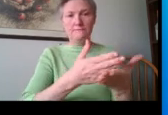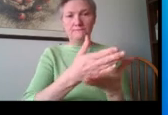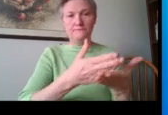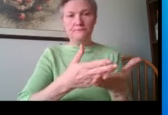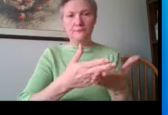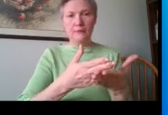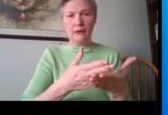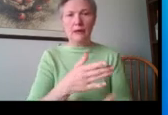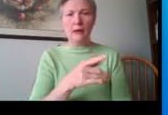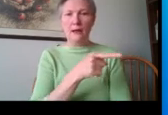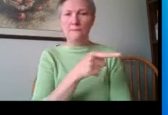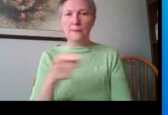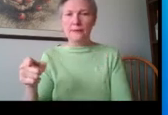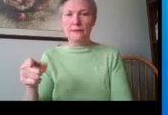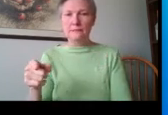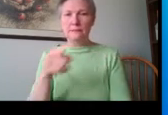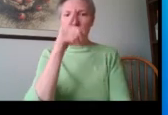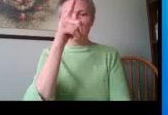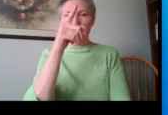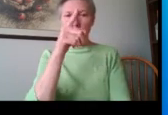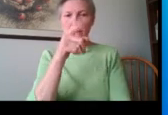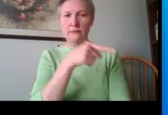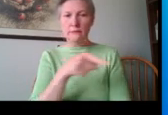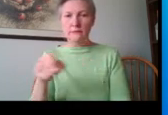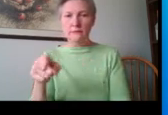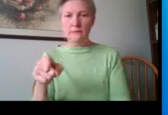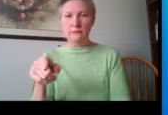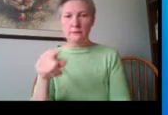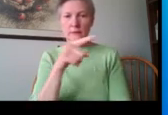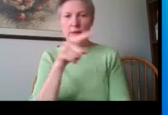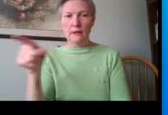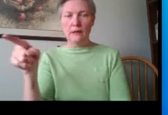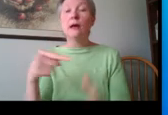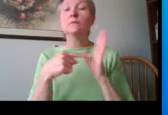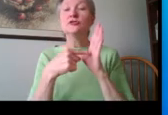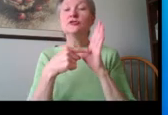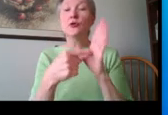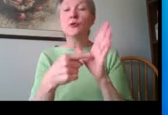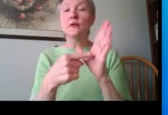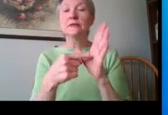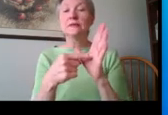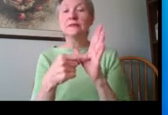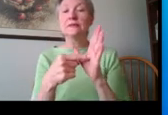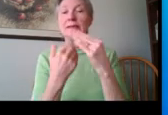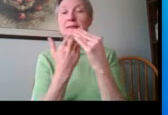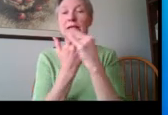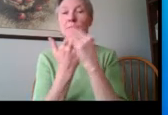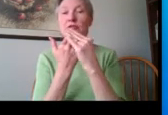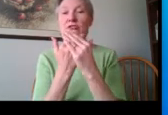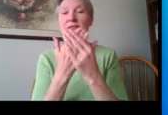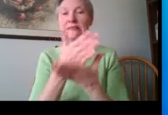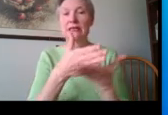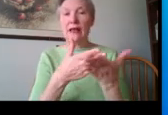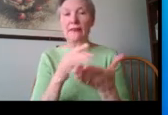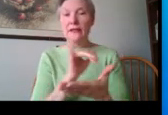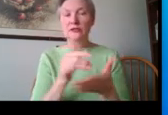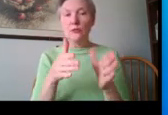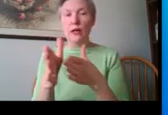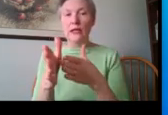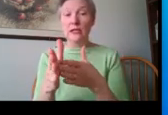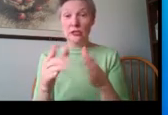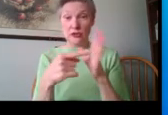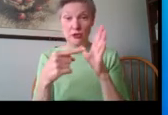I'm going to cut this into fourths. I'm going to show them that the sandwiches is cut this way. This shows that they are